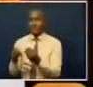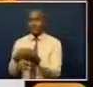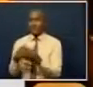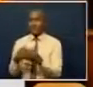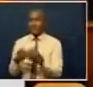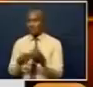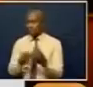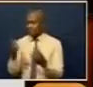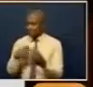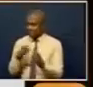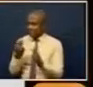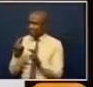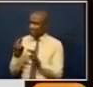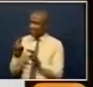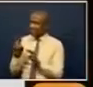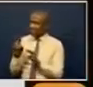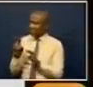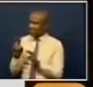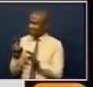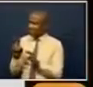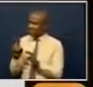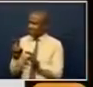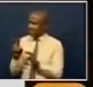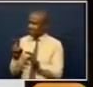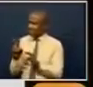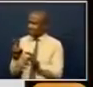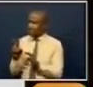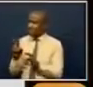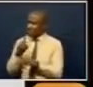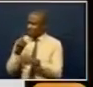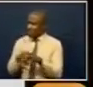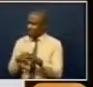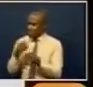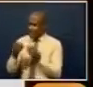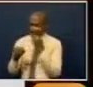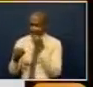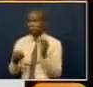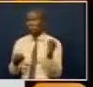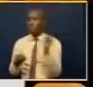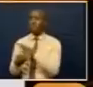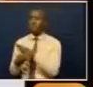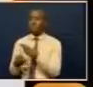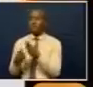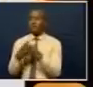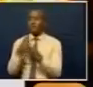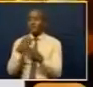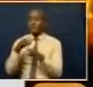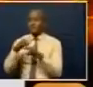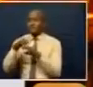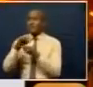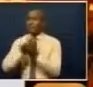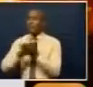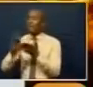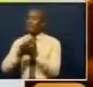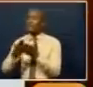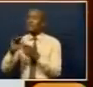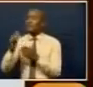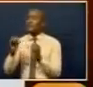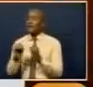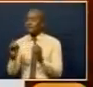lowered my window, and they were shocked. I told them, now you will throw those bananas on the road, and then you say, Sonko has failed to clean the city.